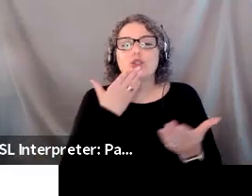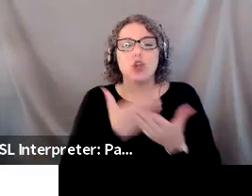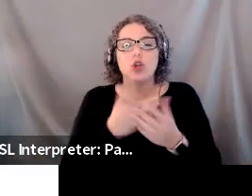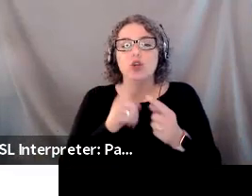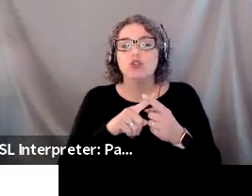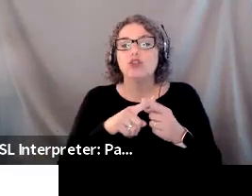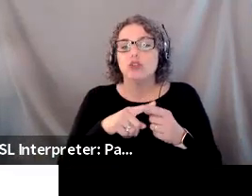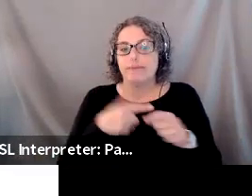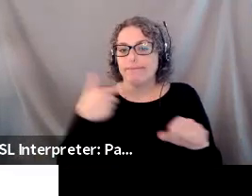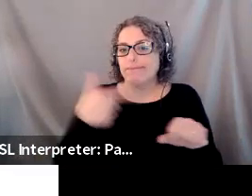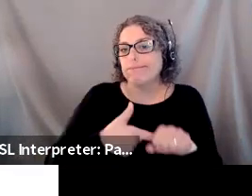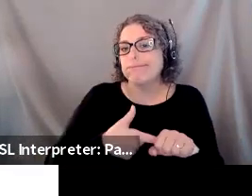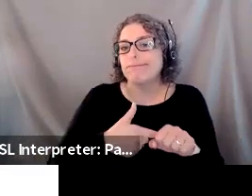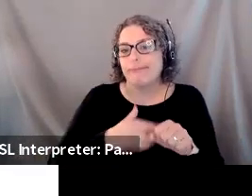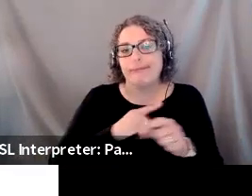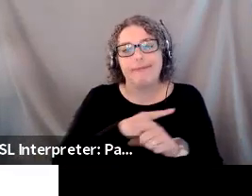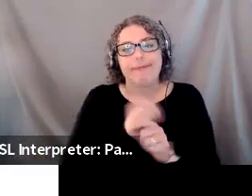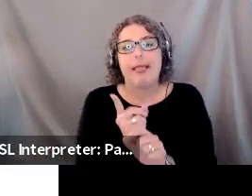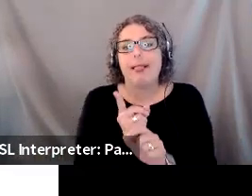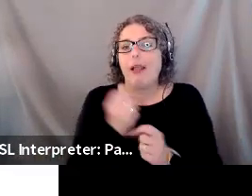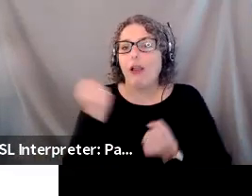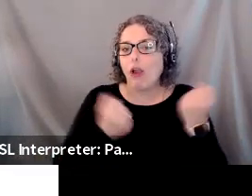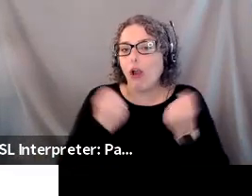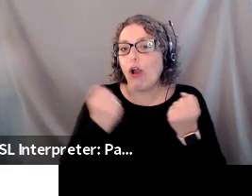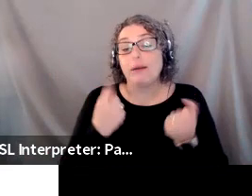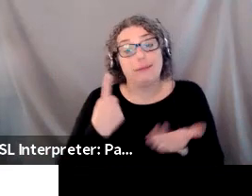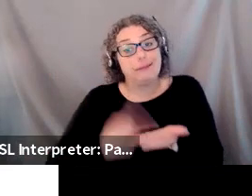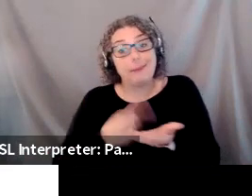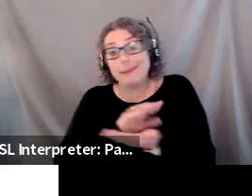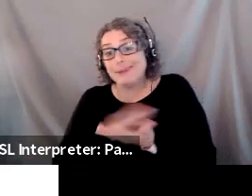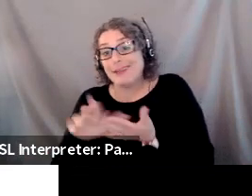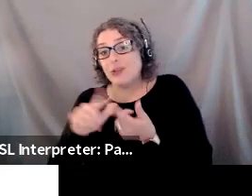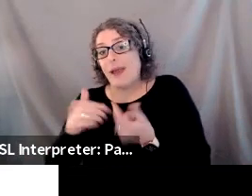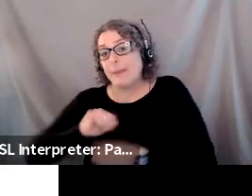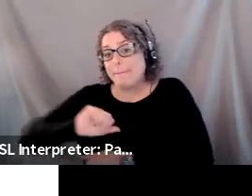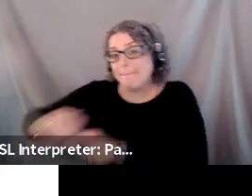you're evacuating, even if you can take an extra container of gas